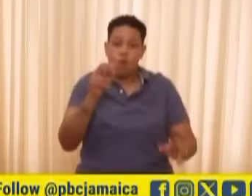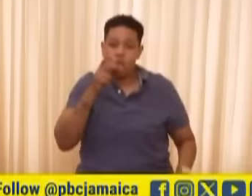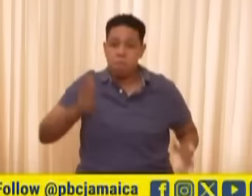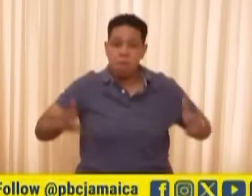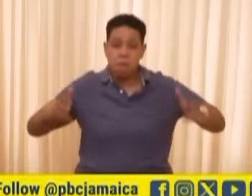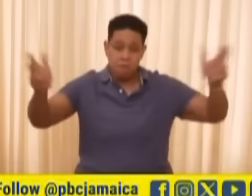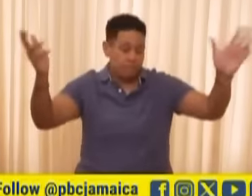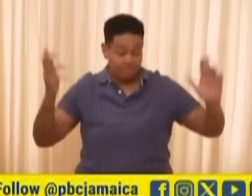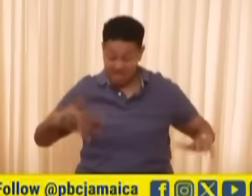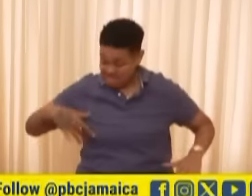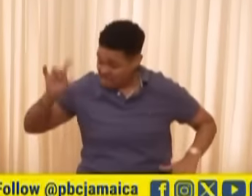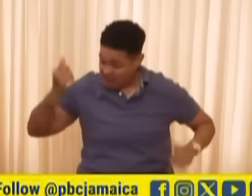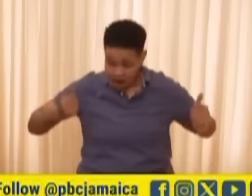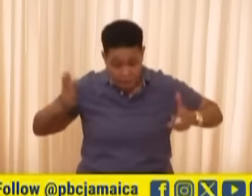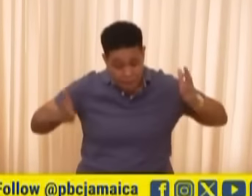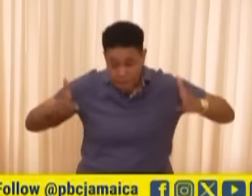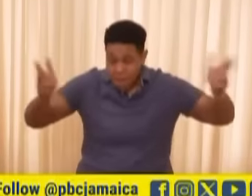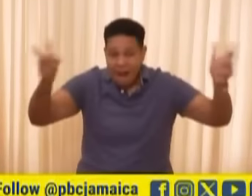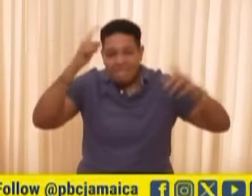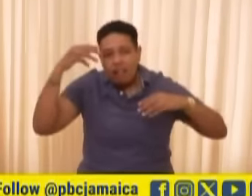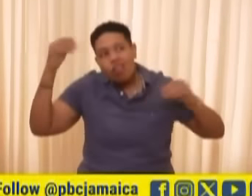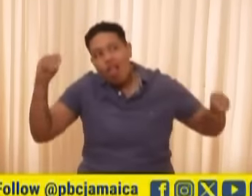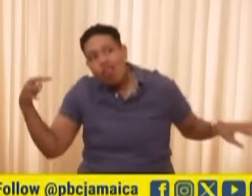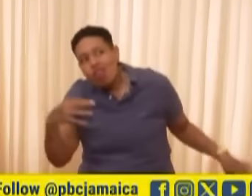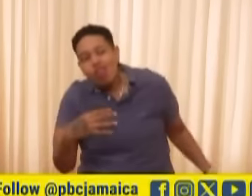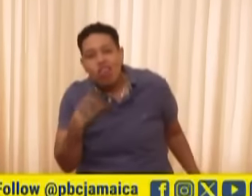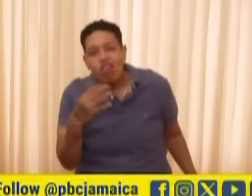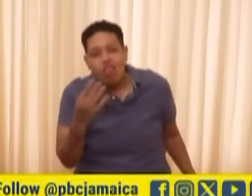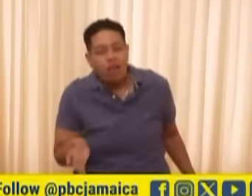we find these vehicles, we are